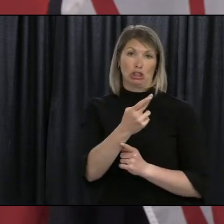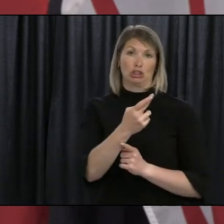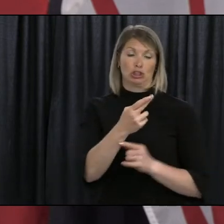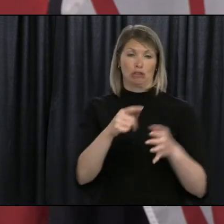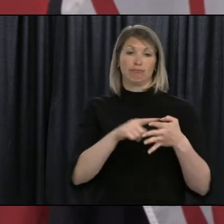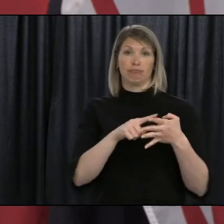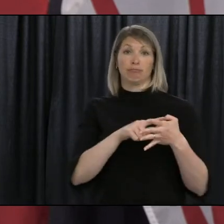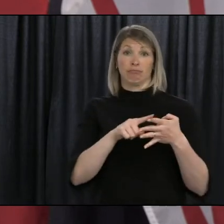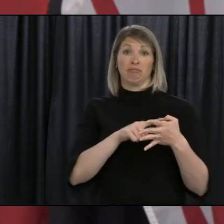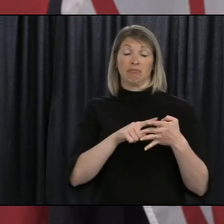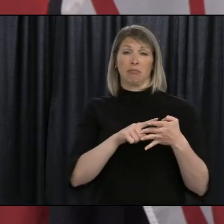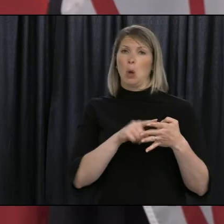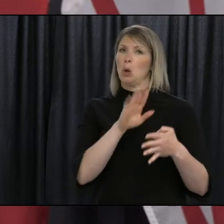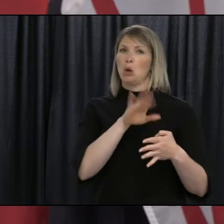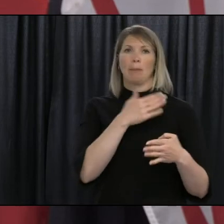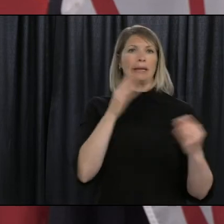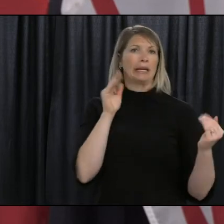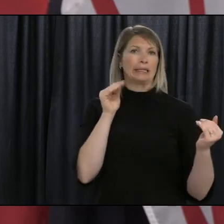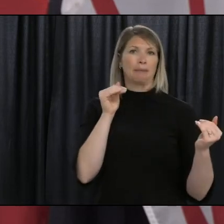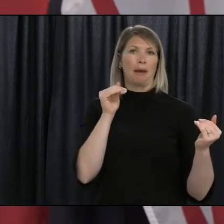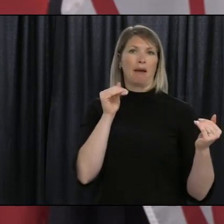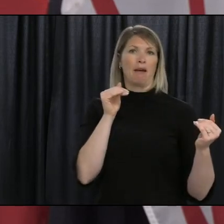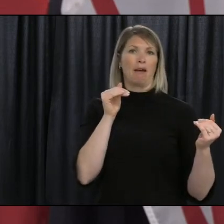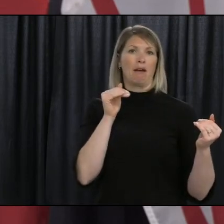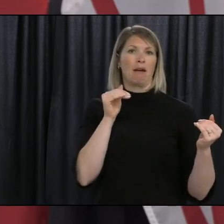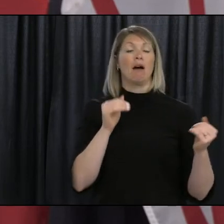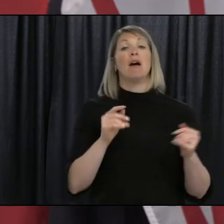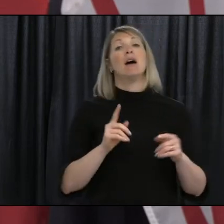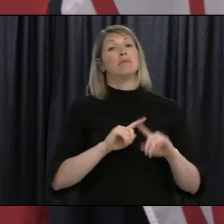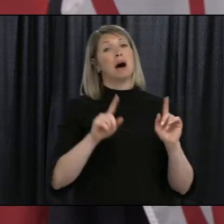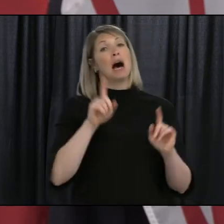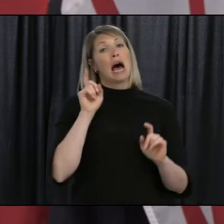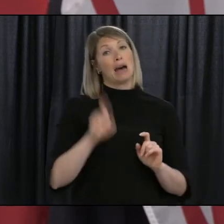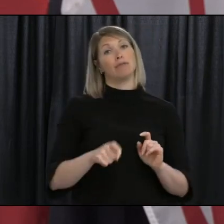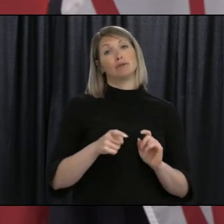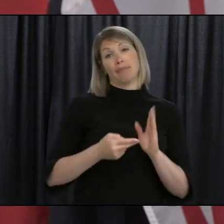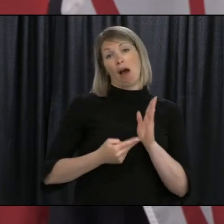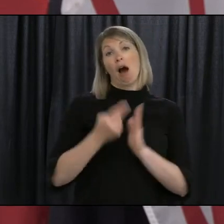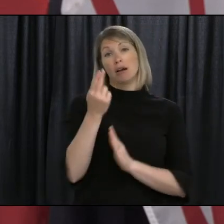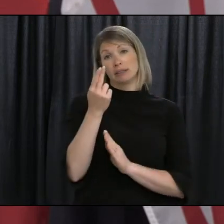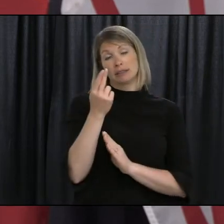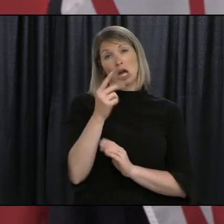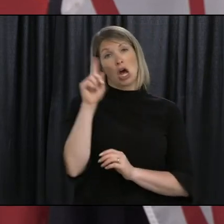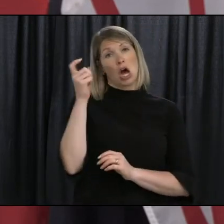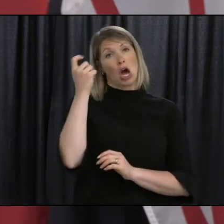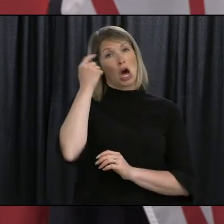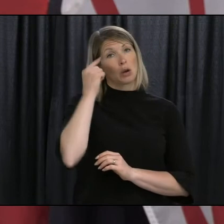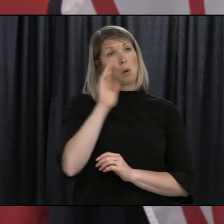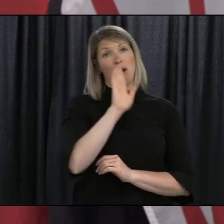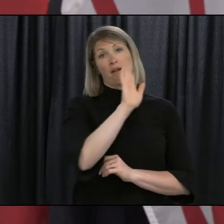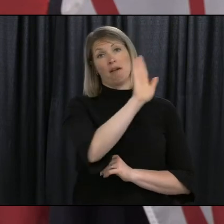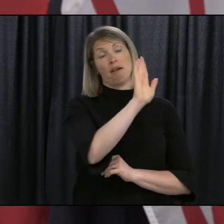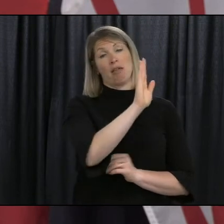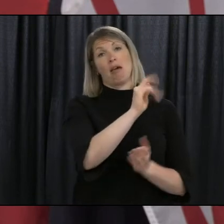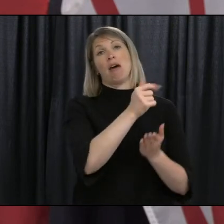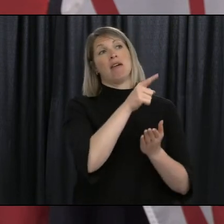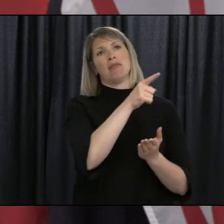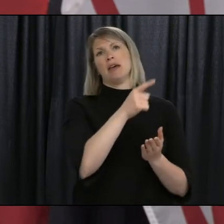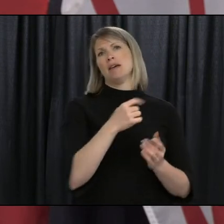one of the areas that I can say that Ottawa has been absolutely helpful is in programs to help people get